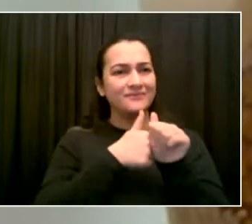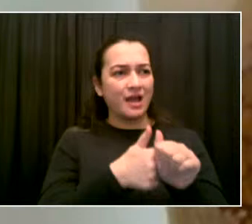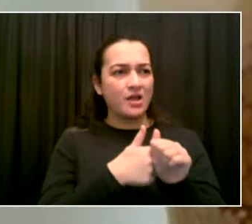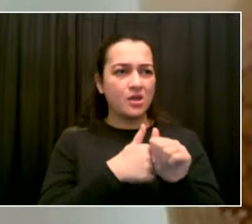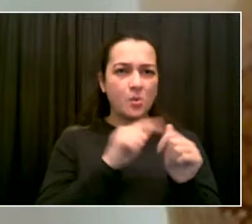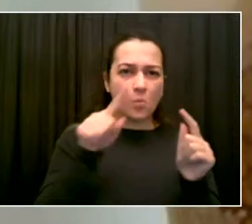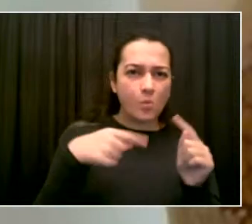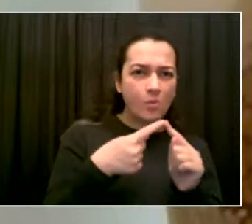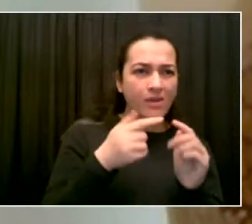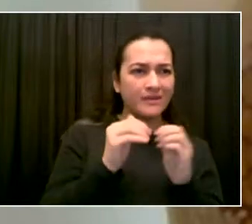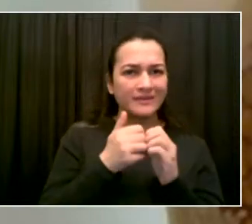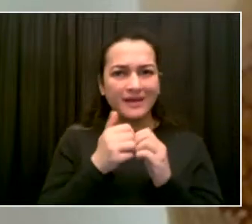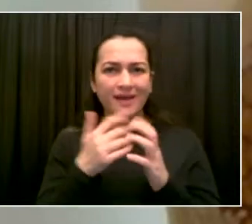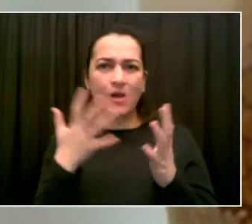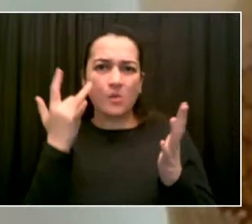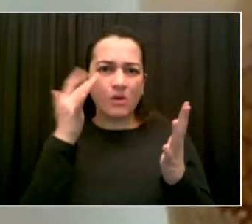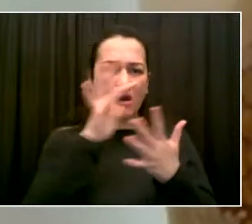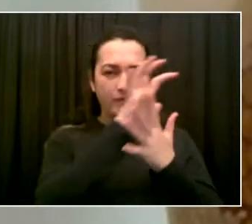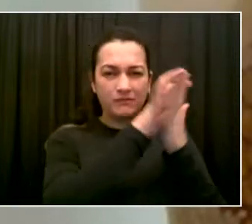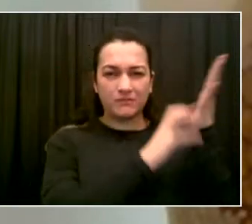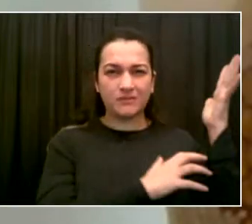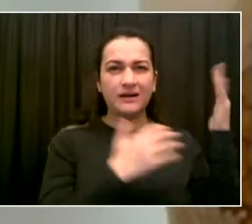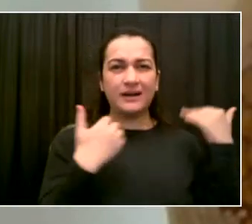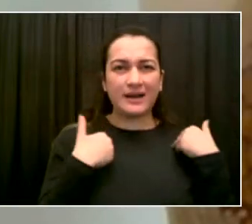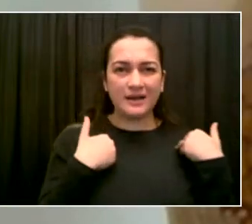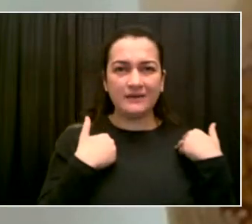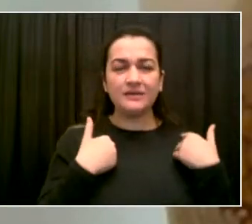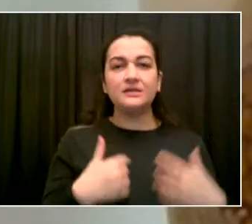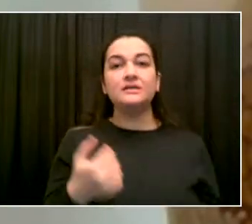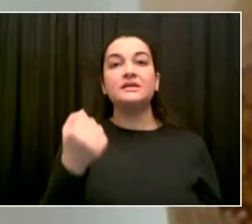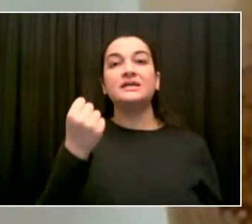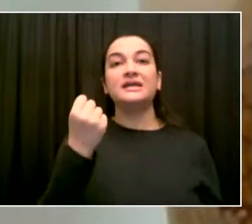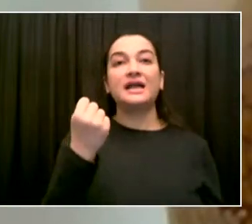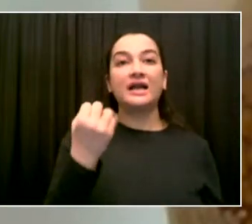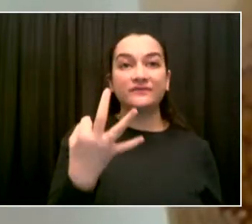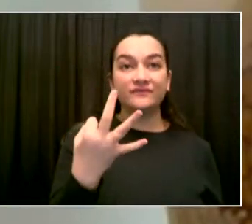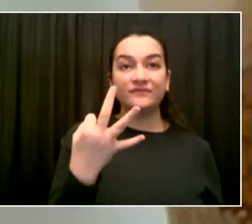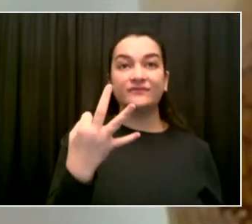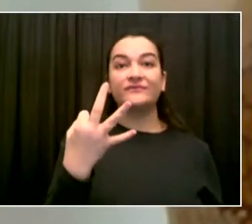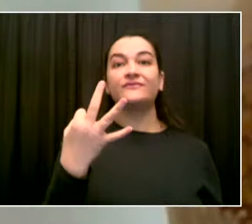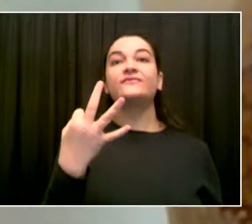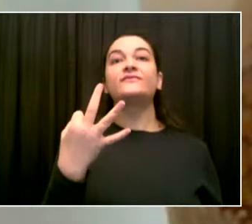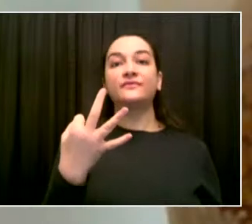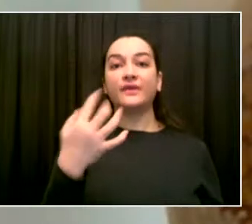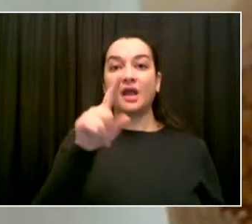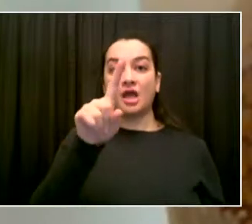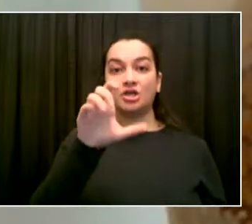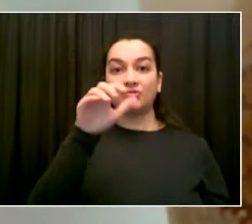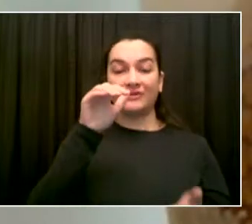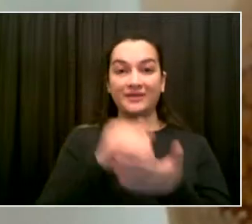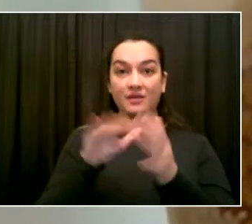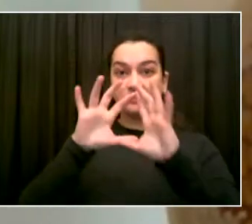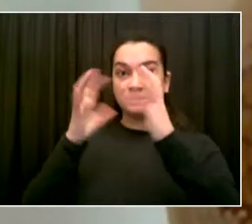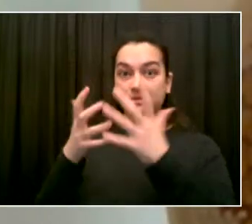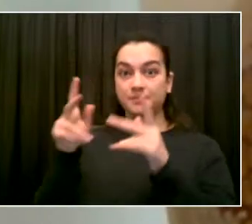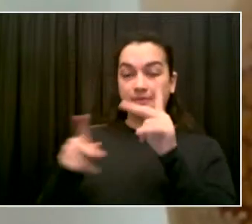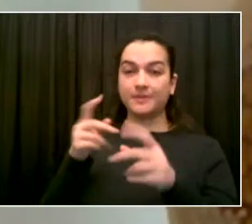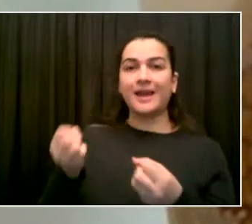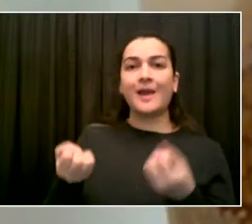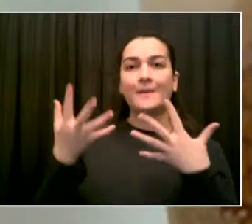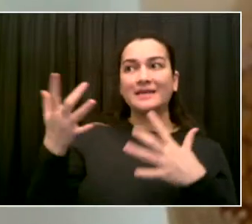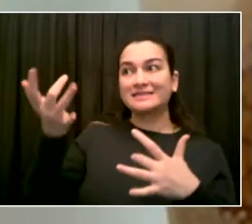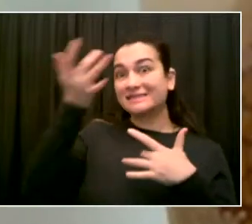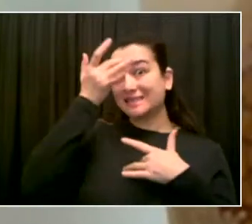per 100,000, and the second is based on the test positivity. Now, because New York City does more testing per capita than